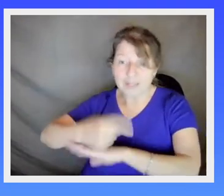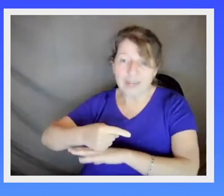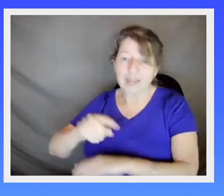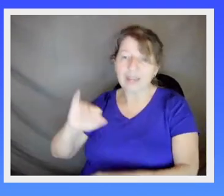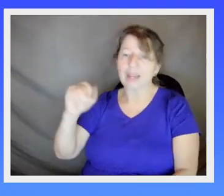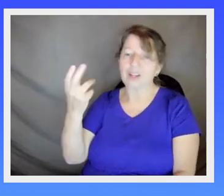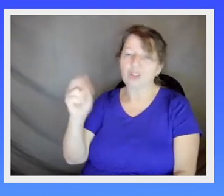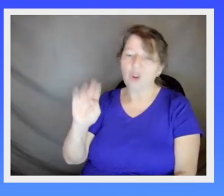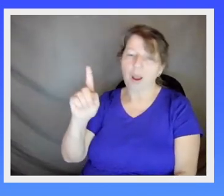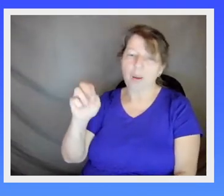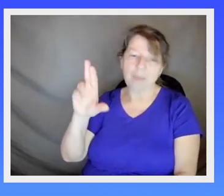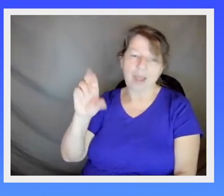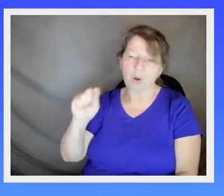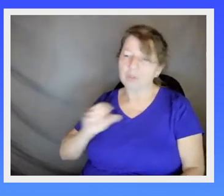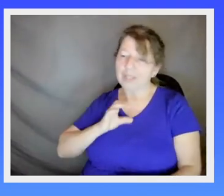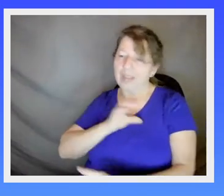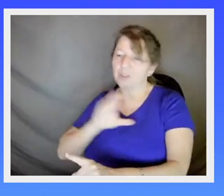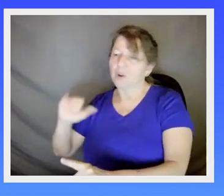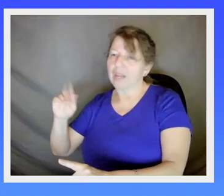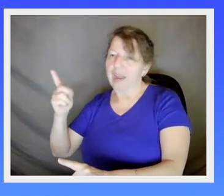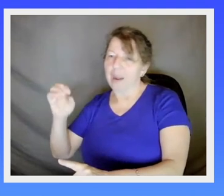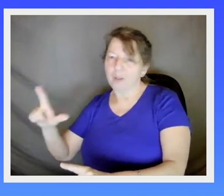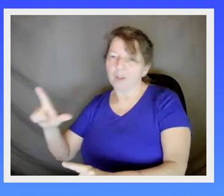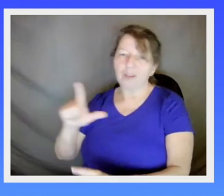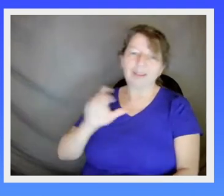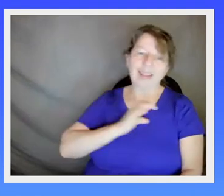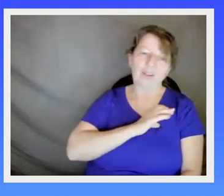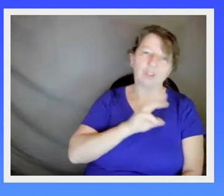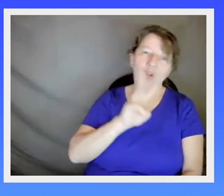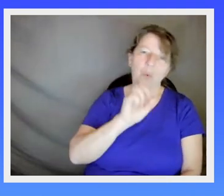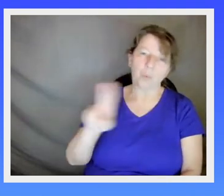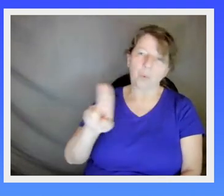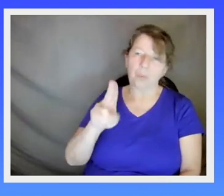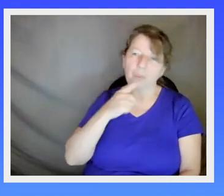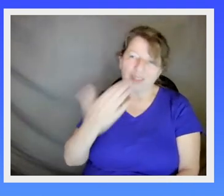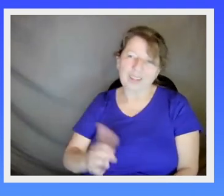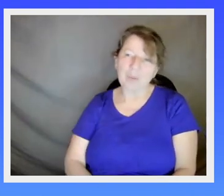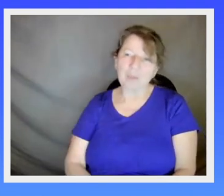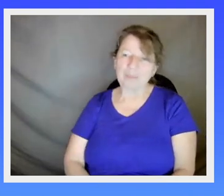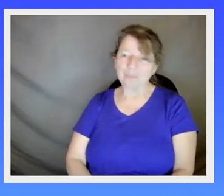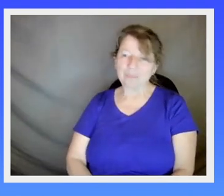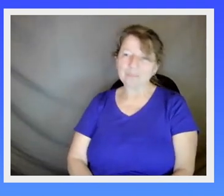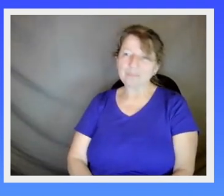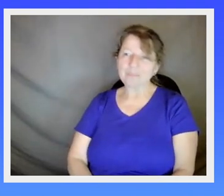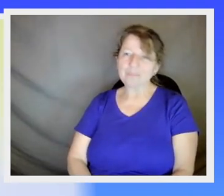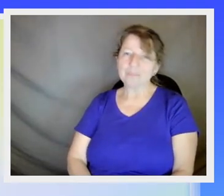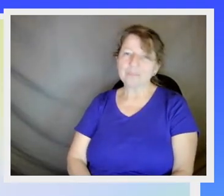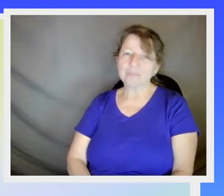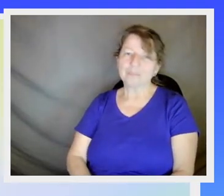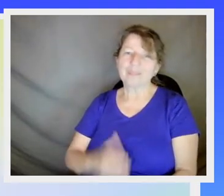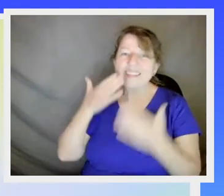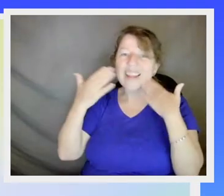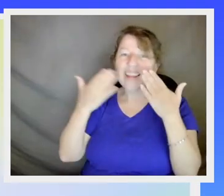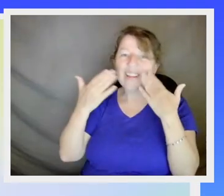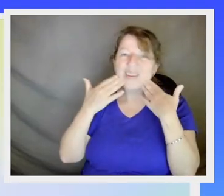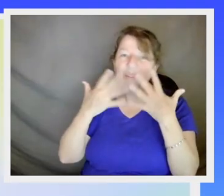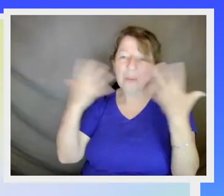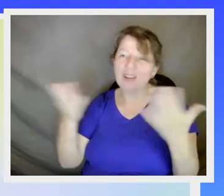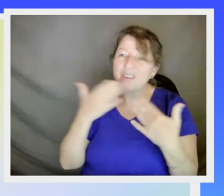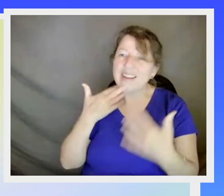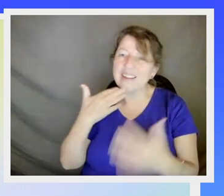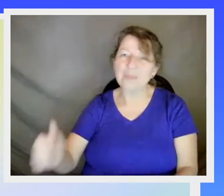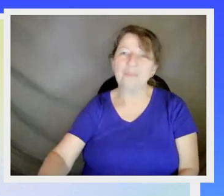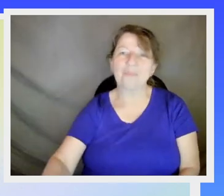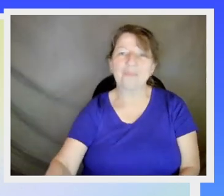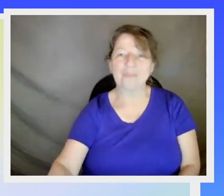Barrows, Councillor Campbell, and Councillor Wu. I appreciate it. Thank you. Thank you, everyone.